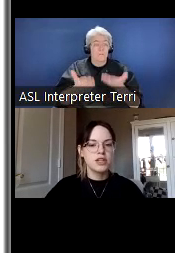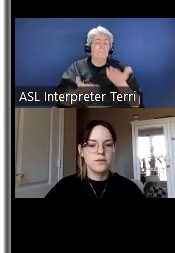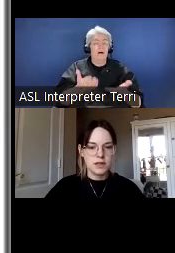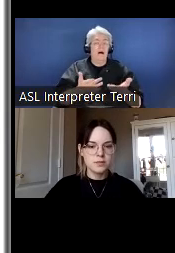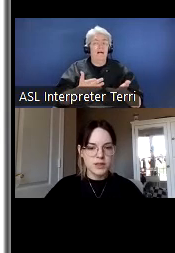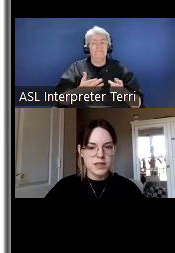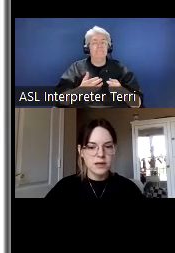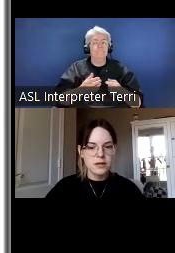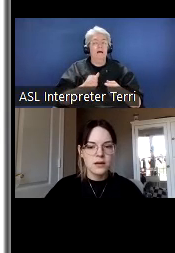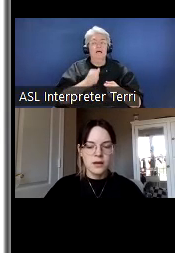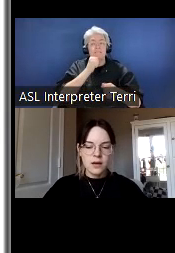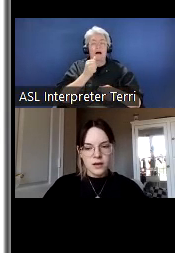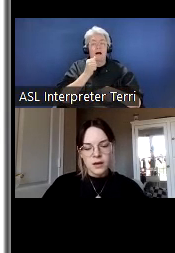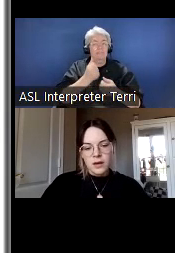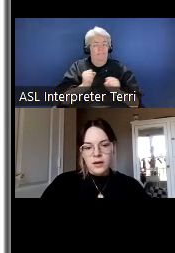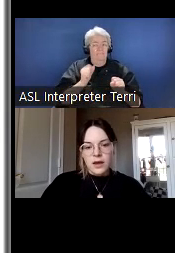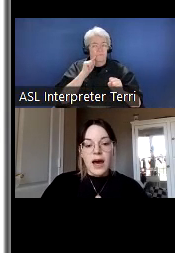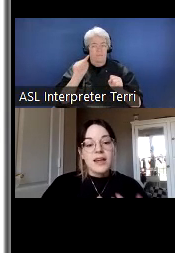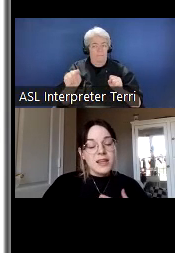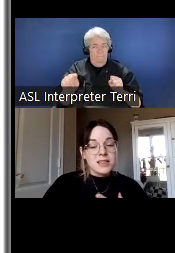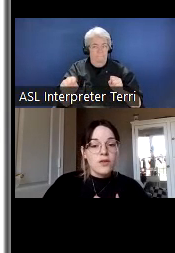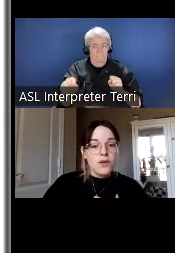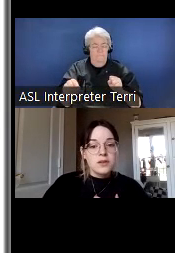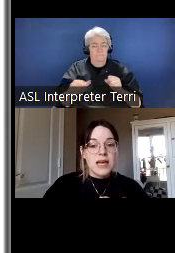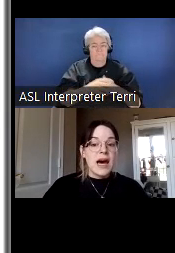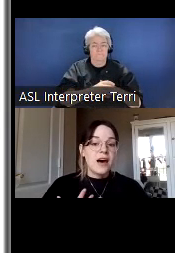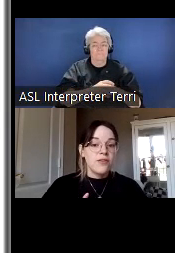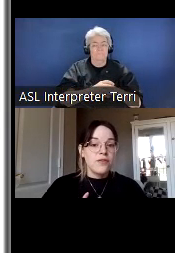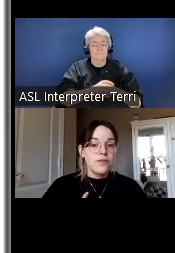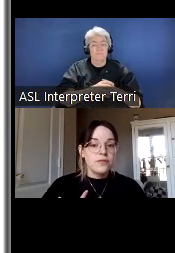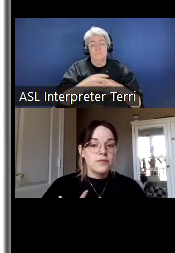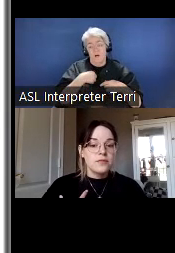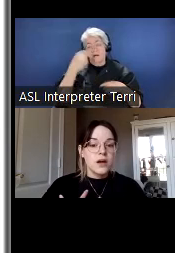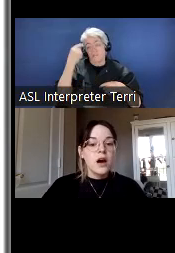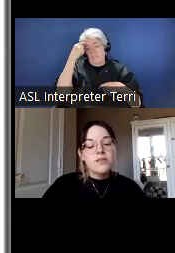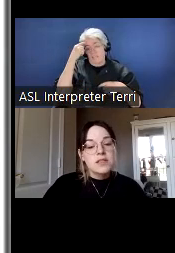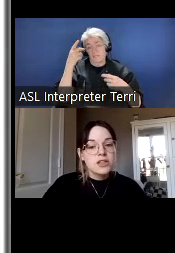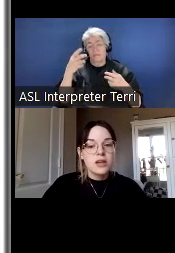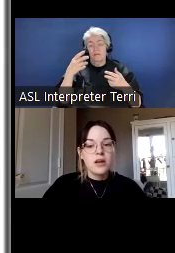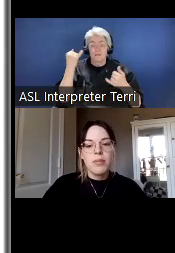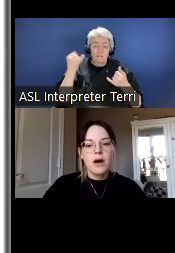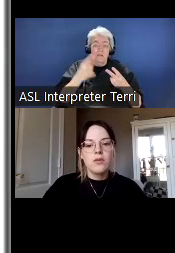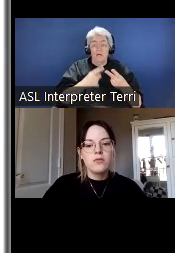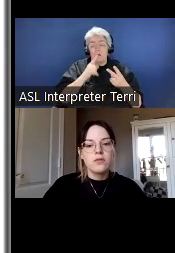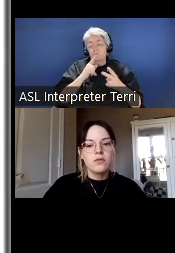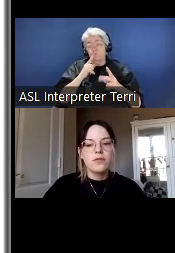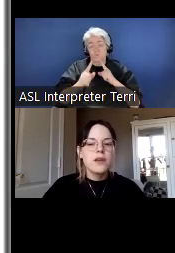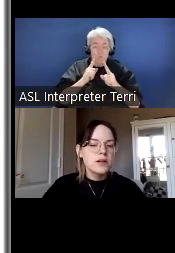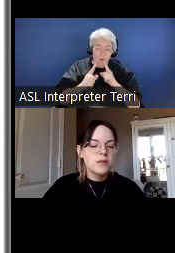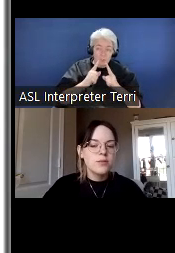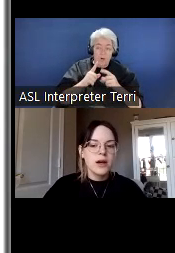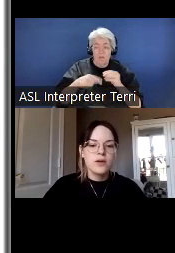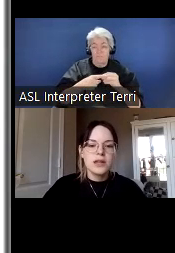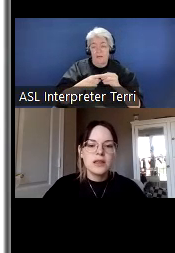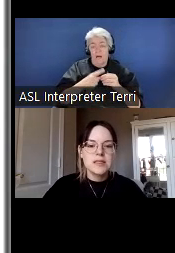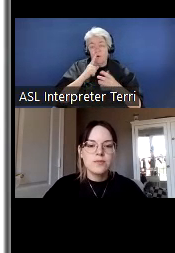safe option for this person? I think it's helpful to have conversation about